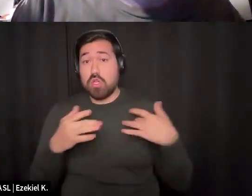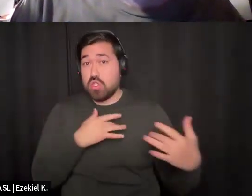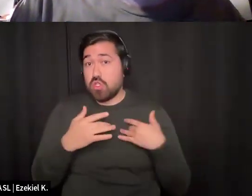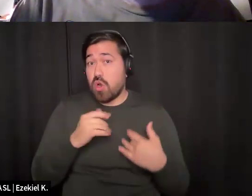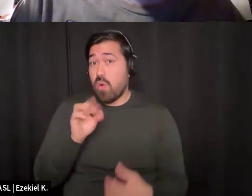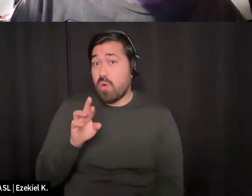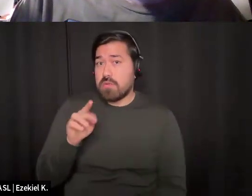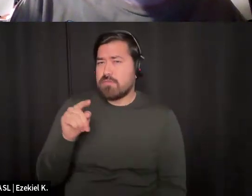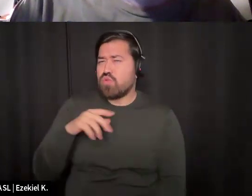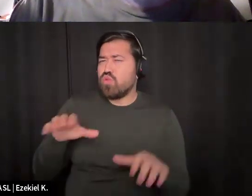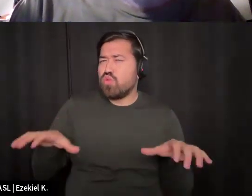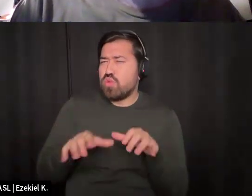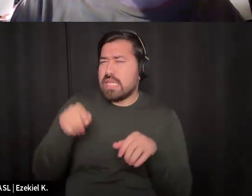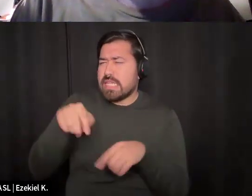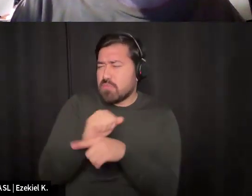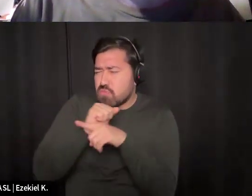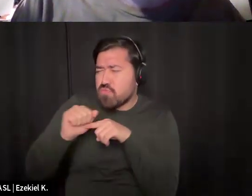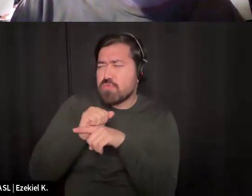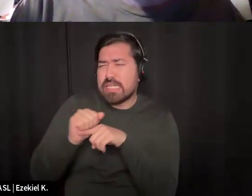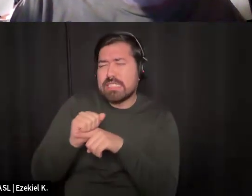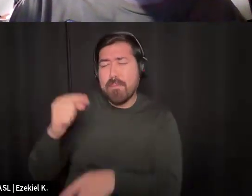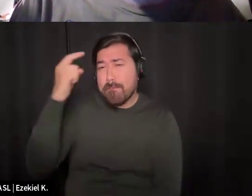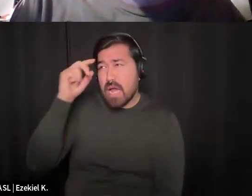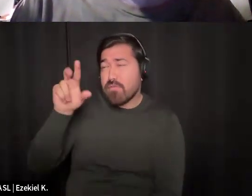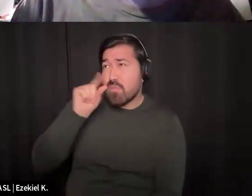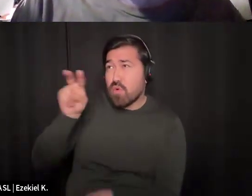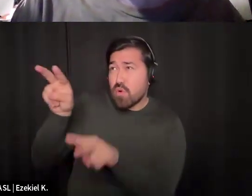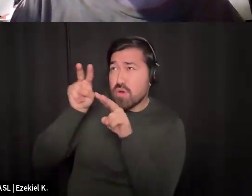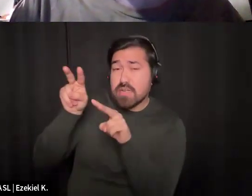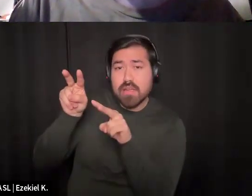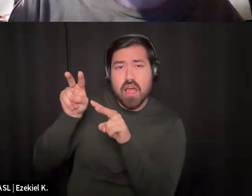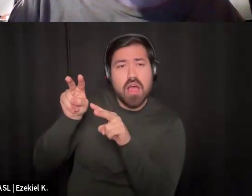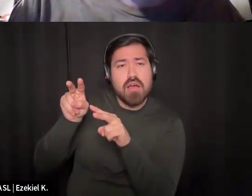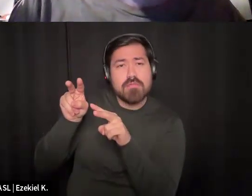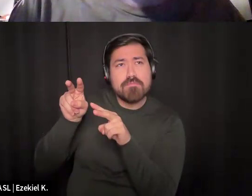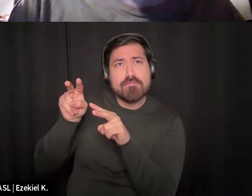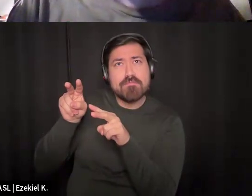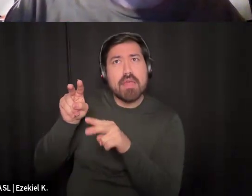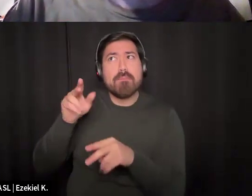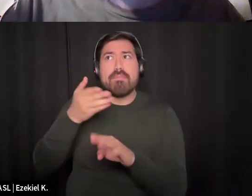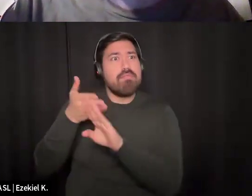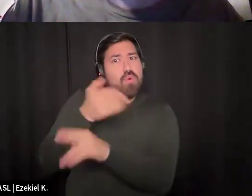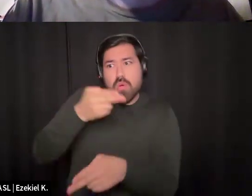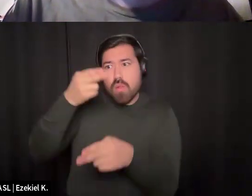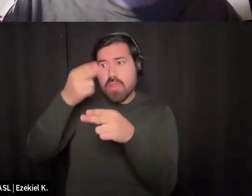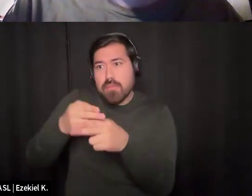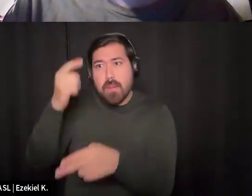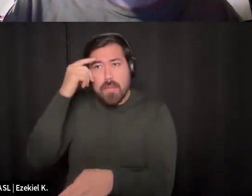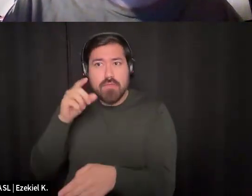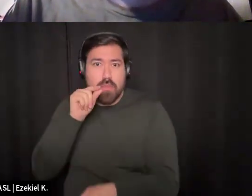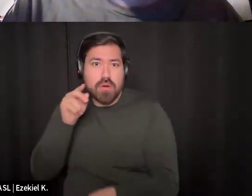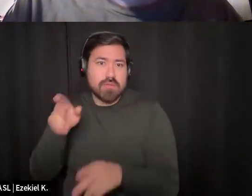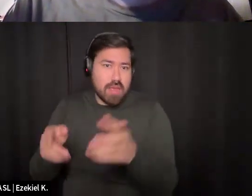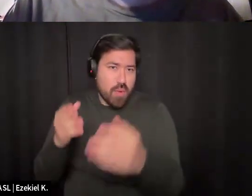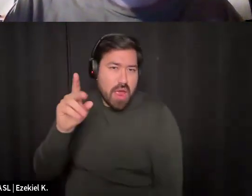yourself doing this practice really of mindful birding without ever having called it that? Eric, I know you have. Why am I even asking